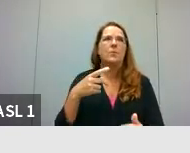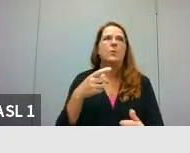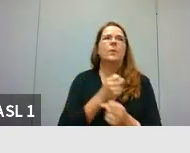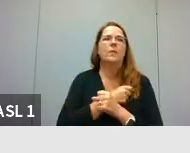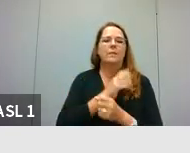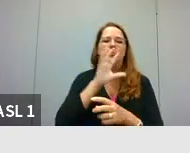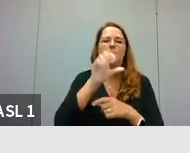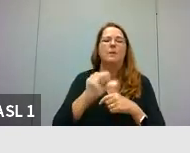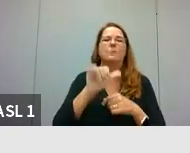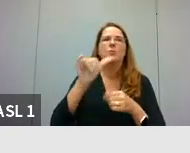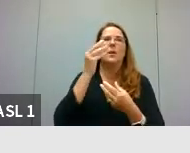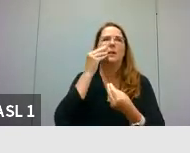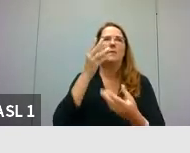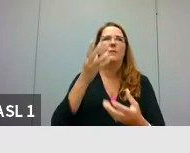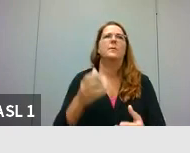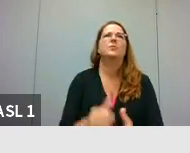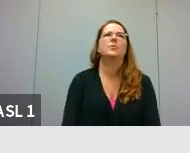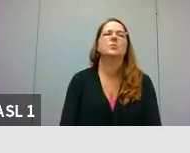much.